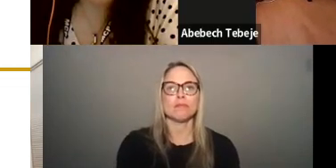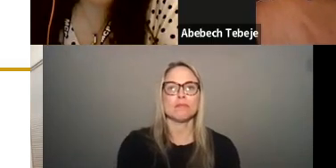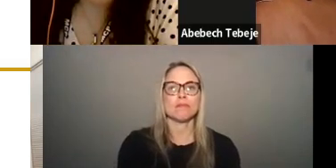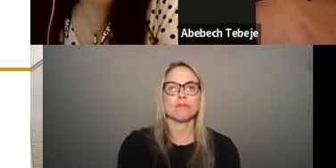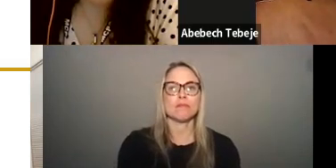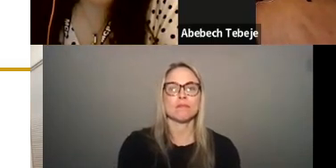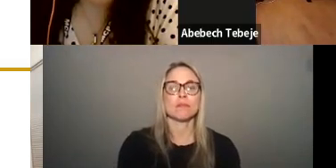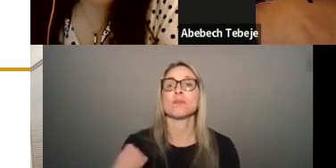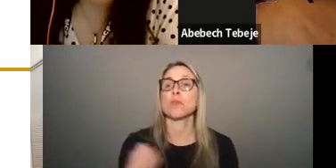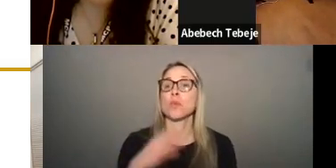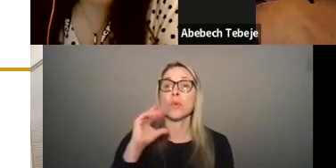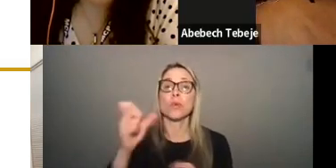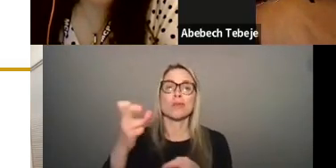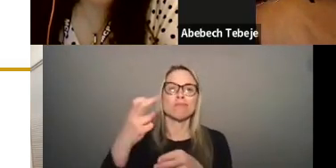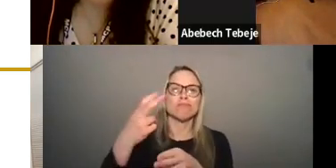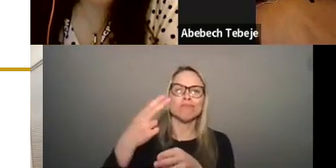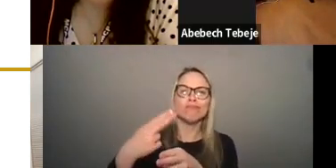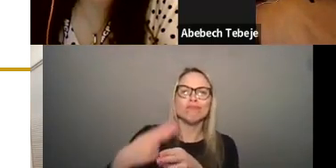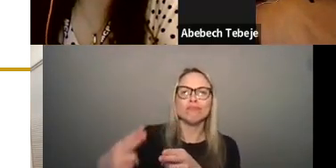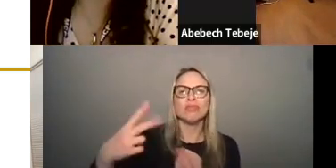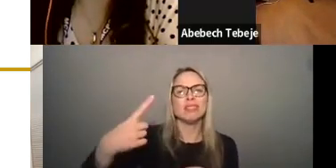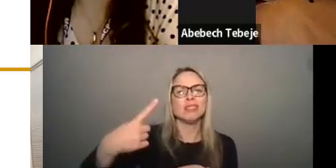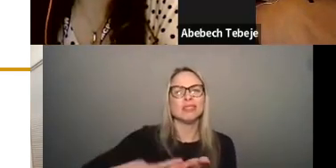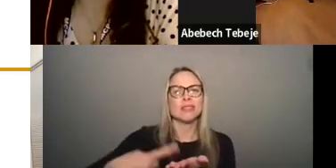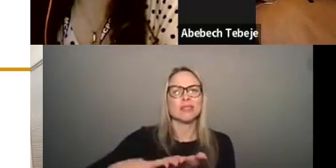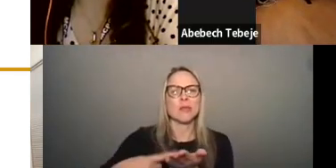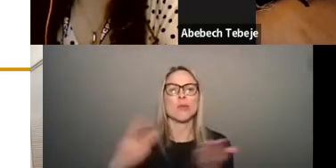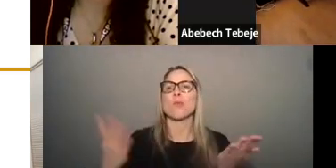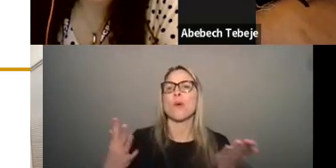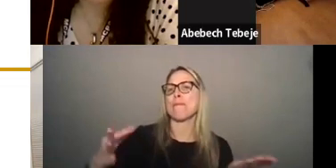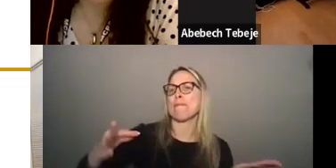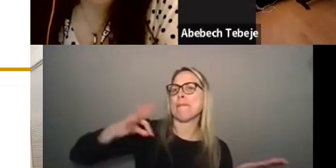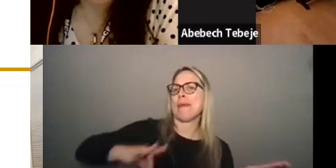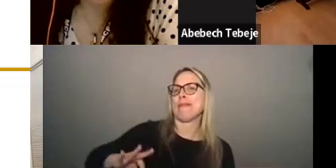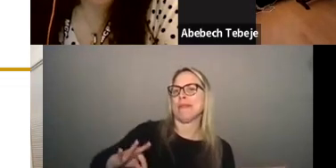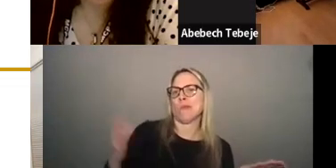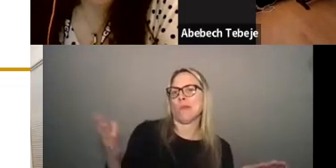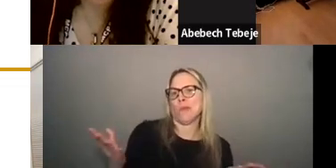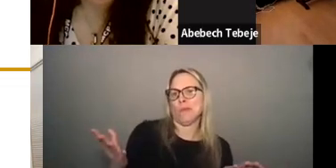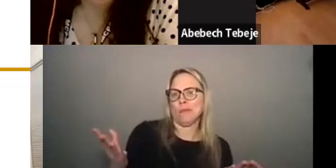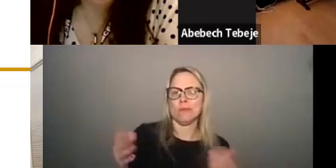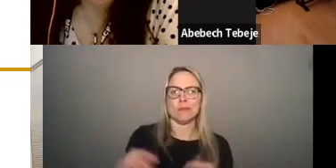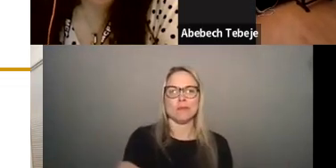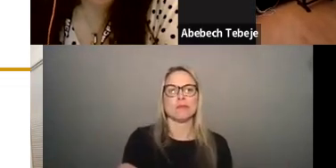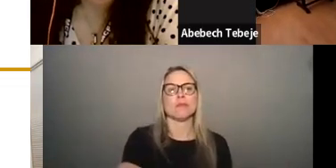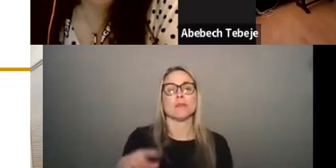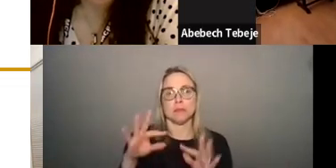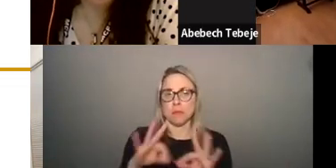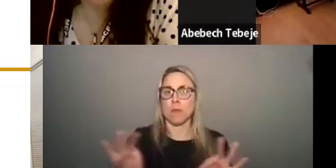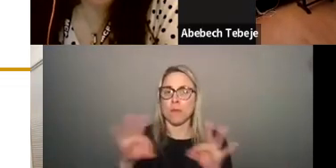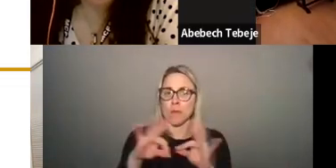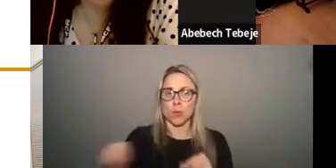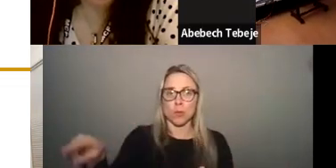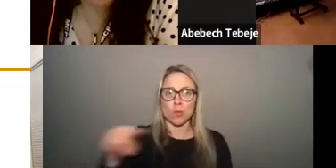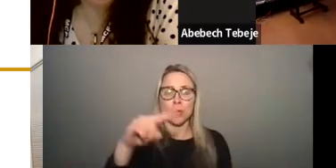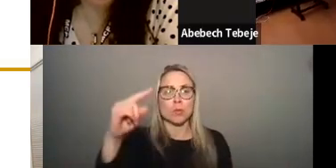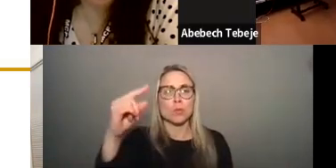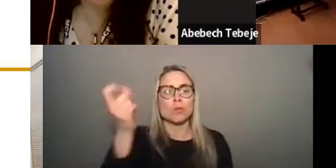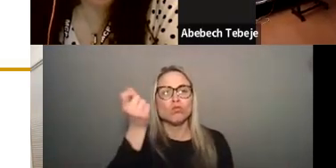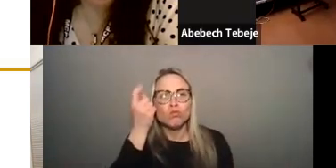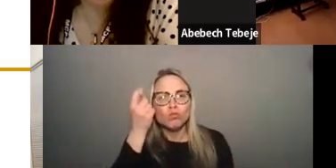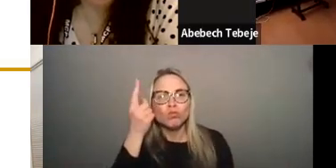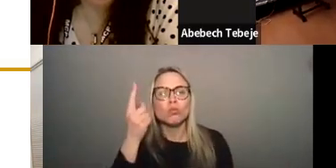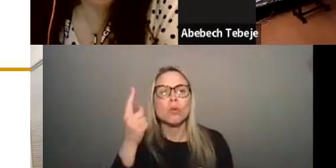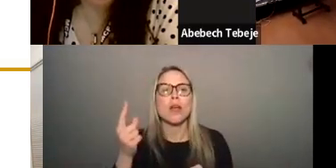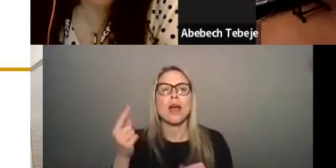So we're going to just briefly talk about the benefits because it's really important for you to understand. There